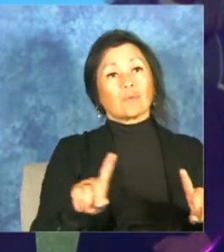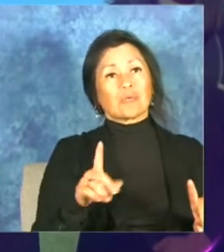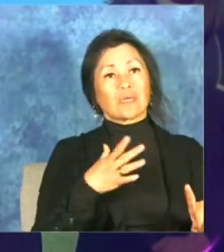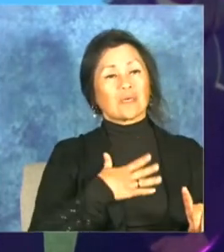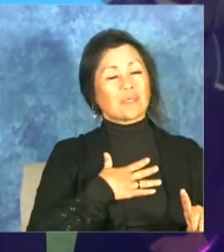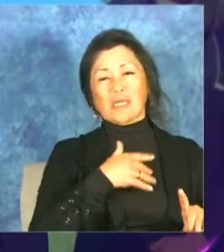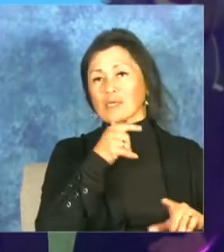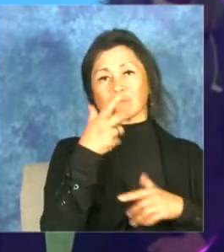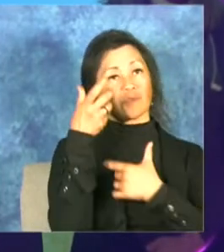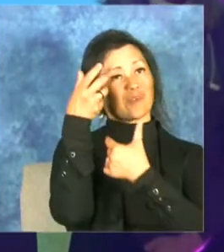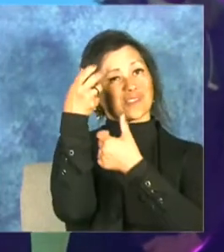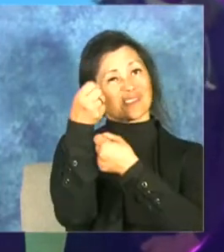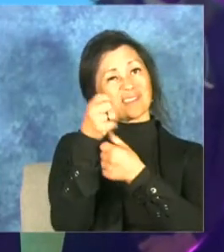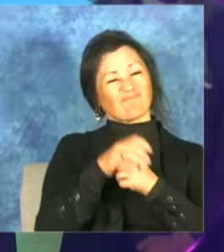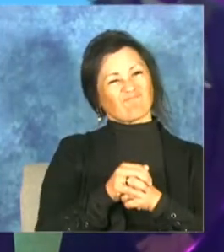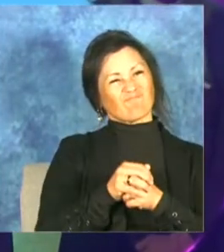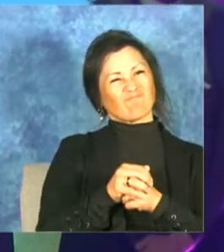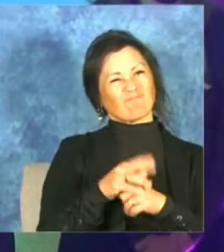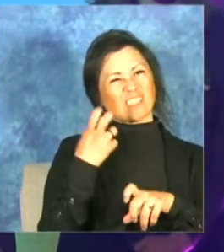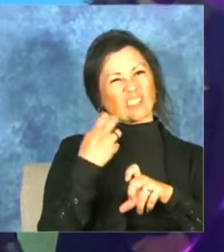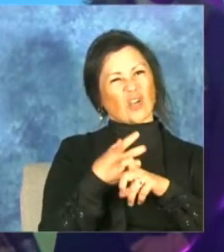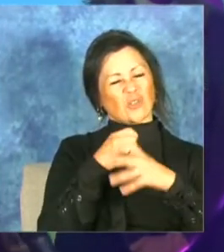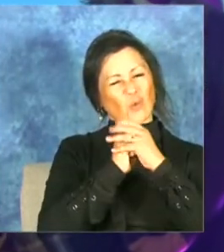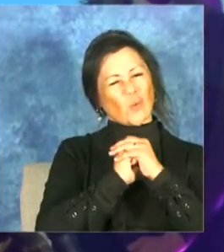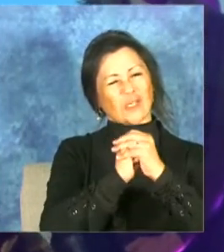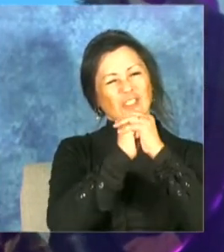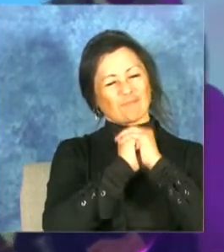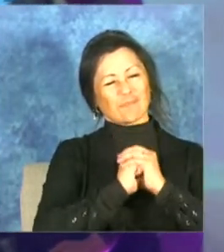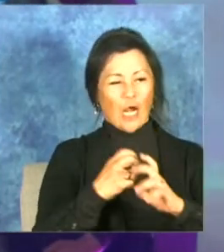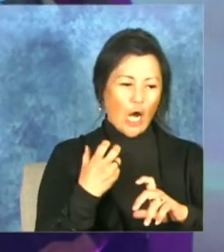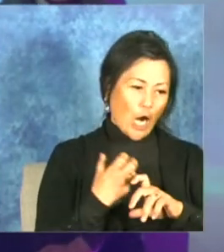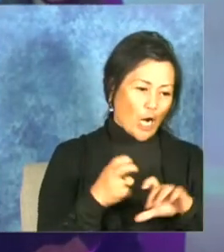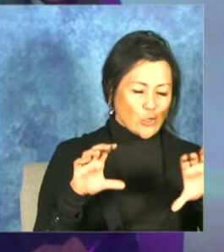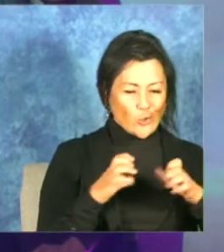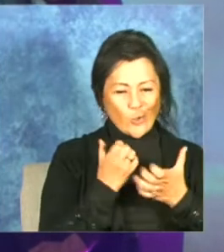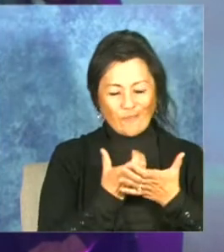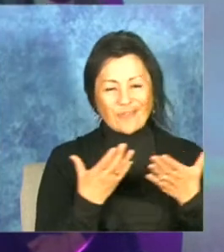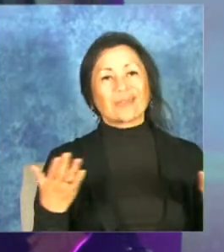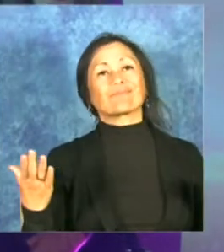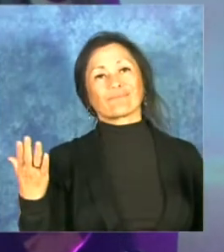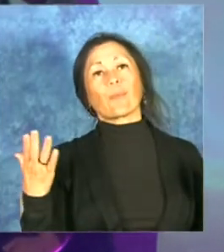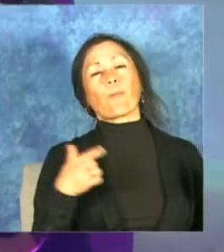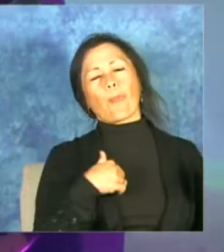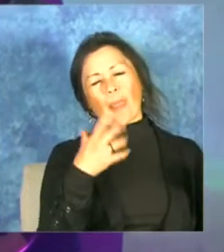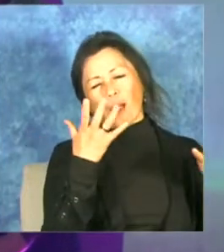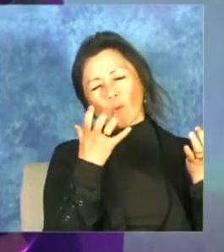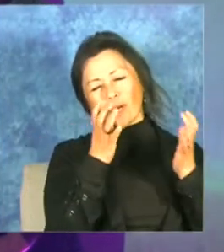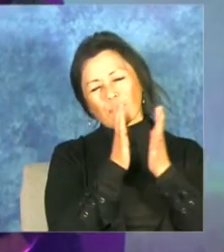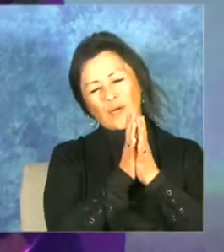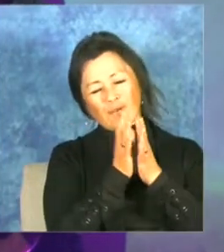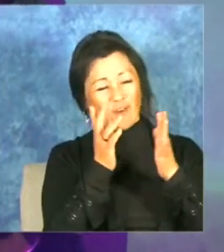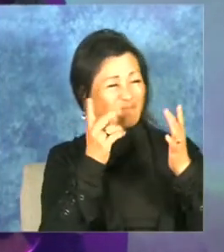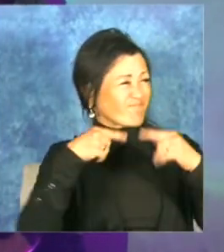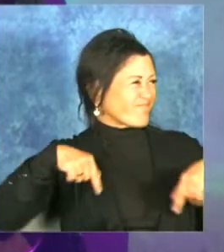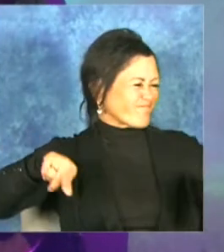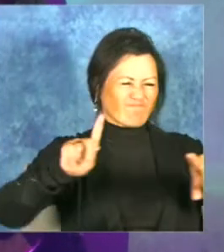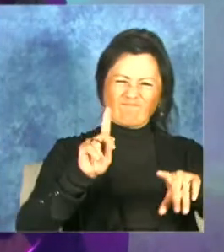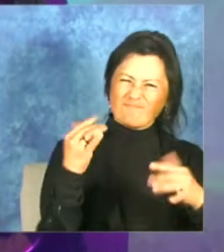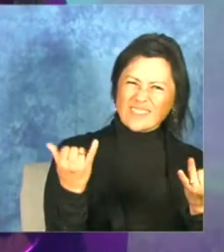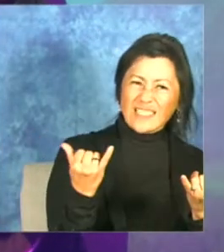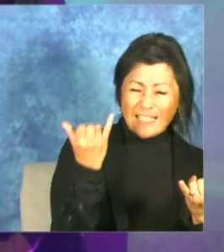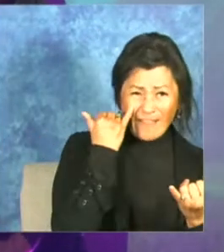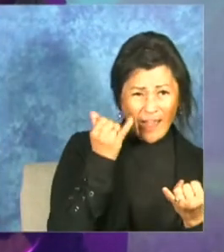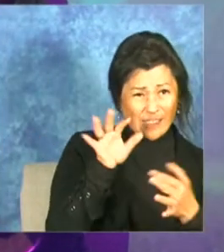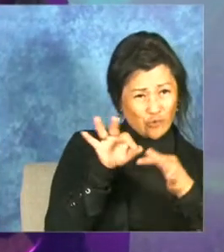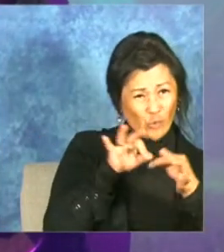lack of trust, and it's hard to worship. It's hard to do all things, and I just want to pray for those today. If